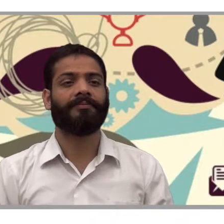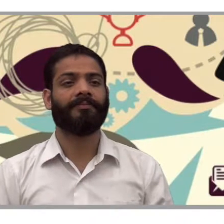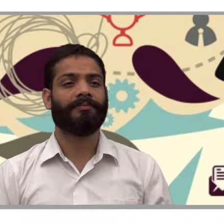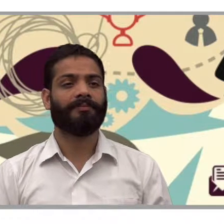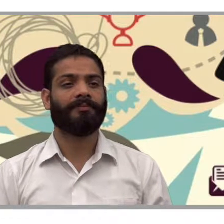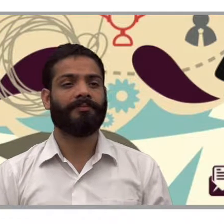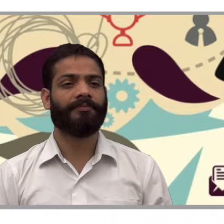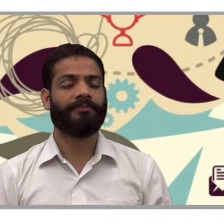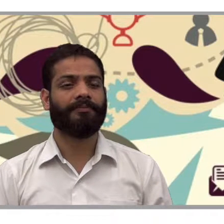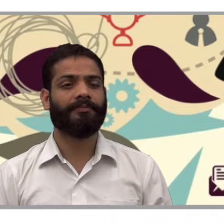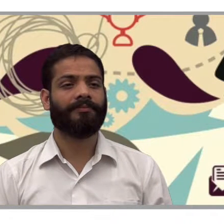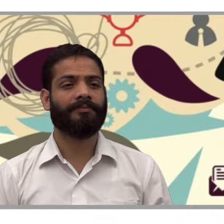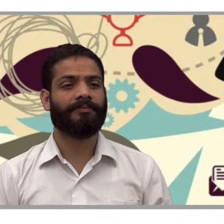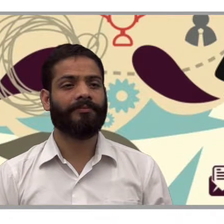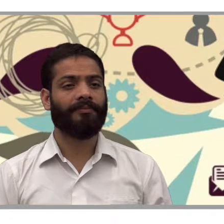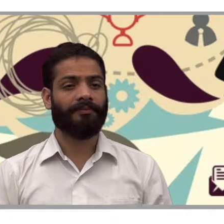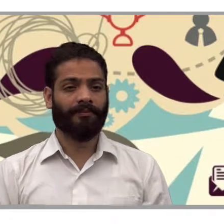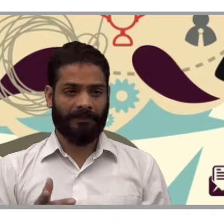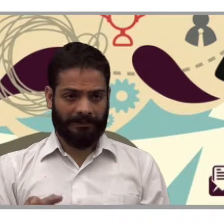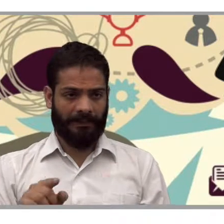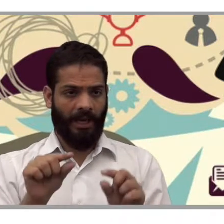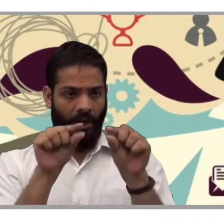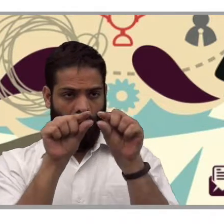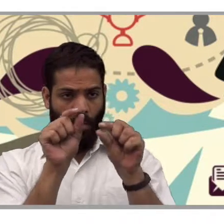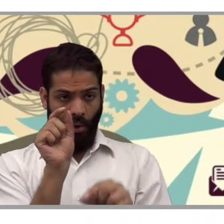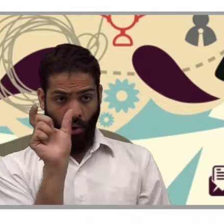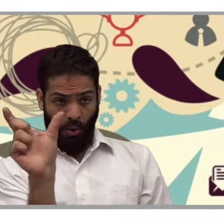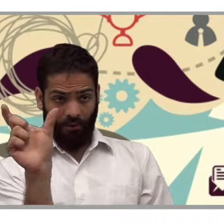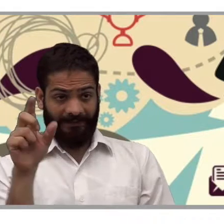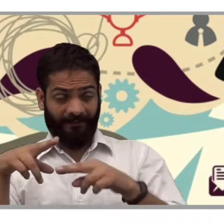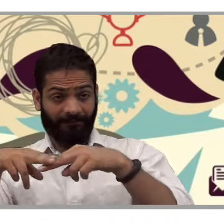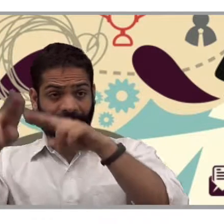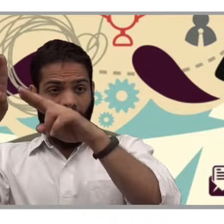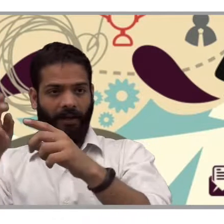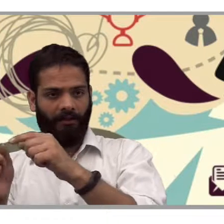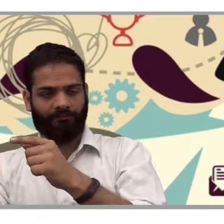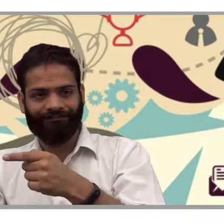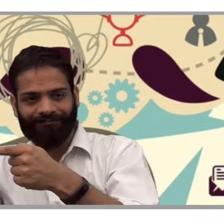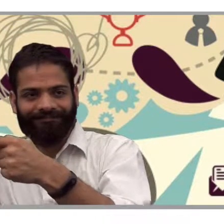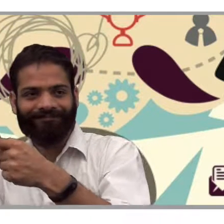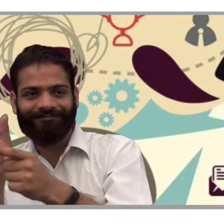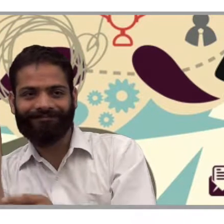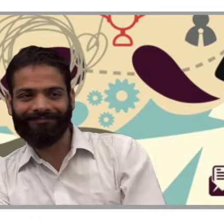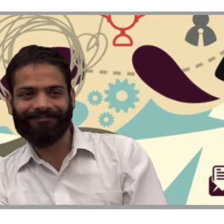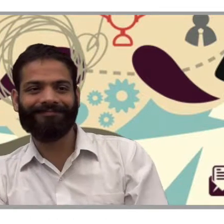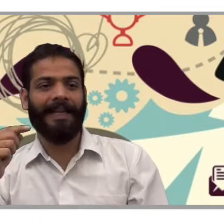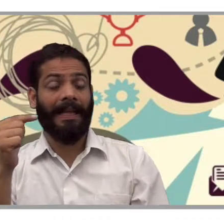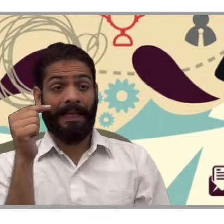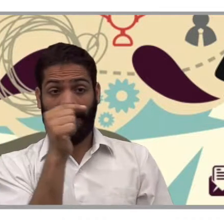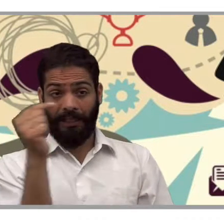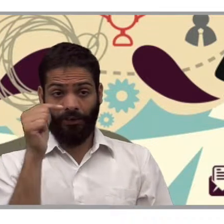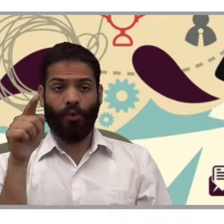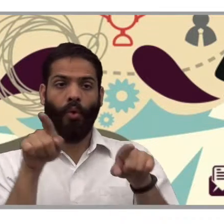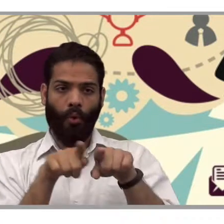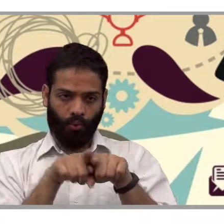where not comes at the end. And who did not dance beautifully, where not comes